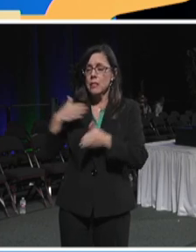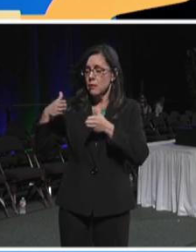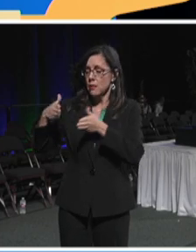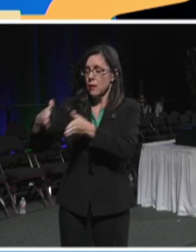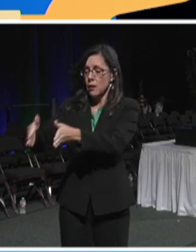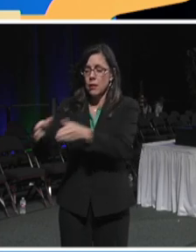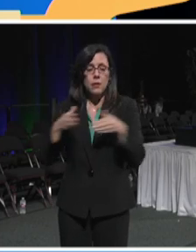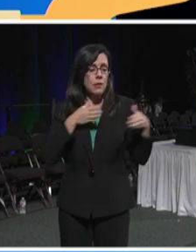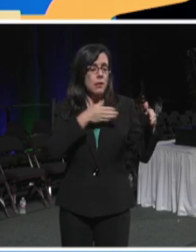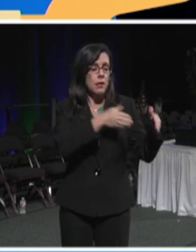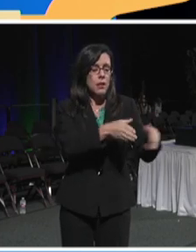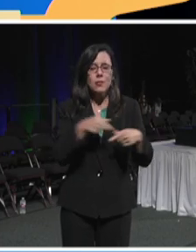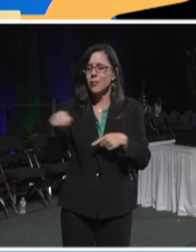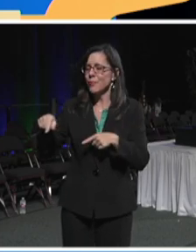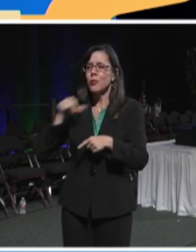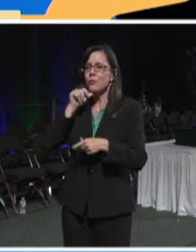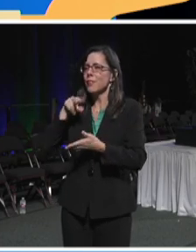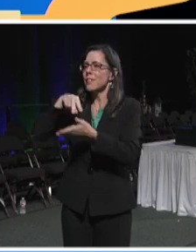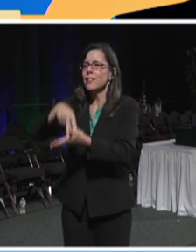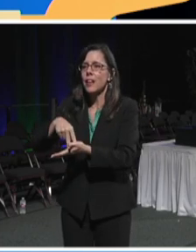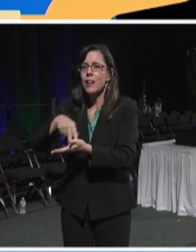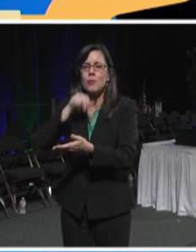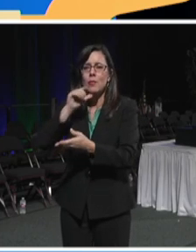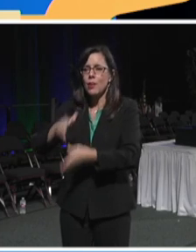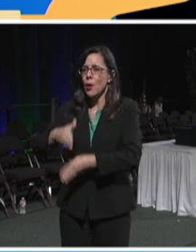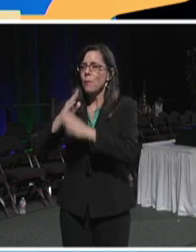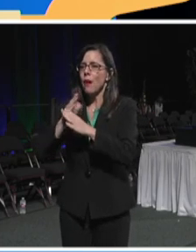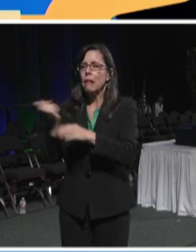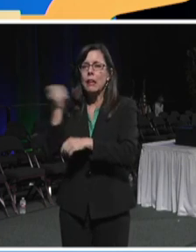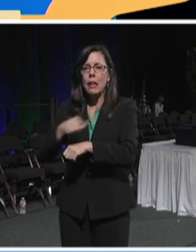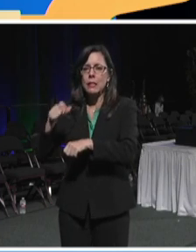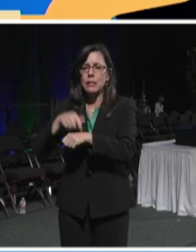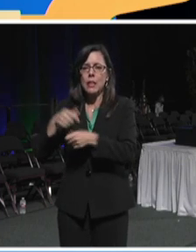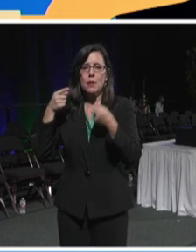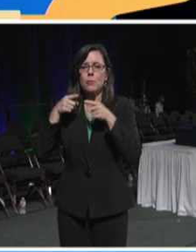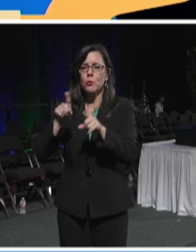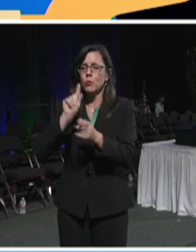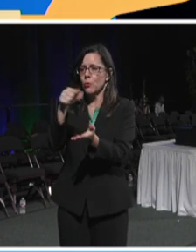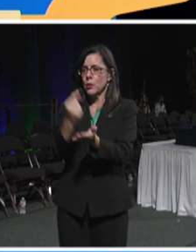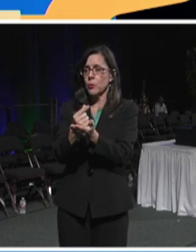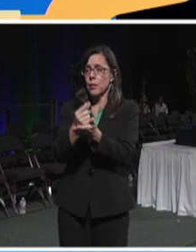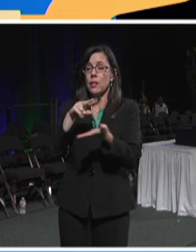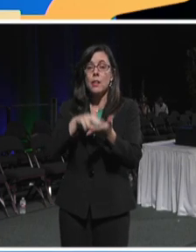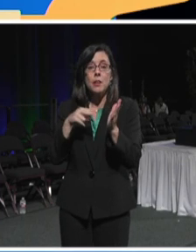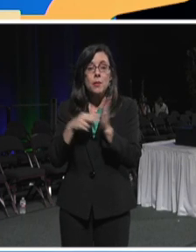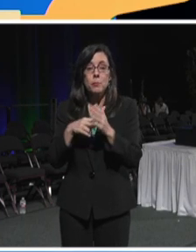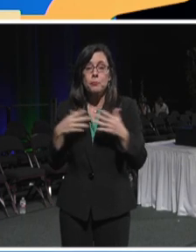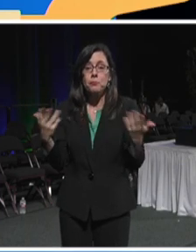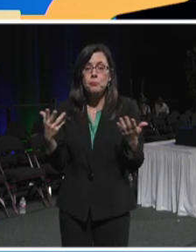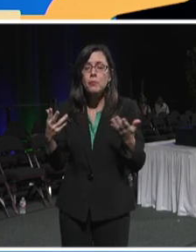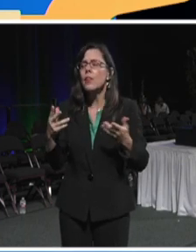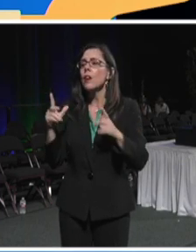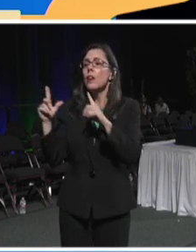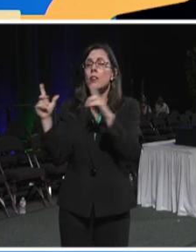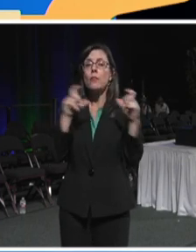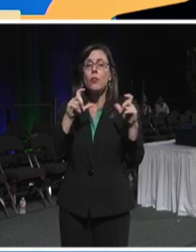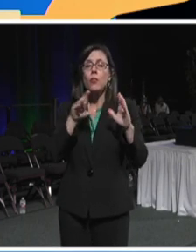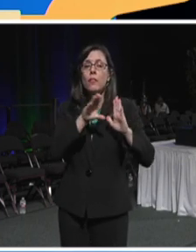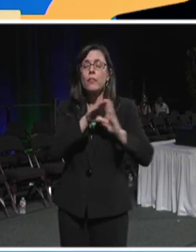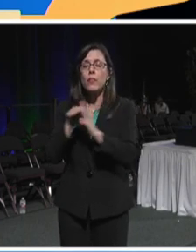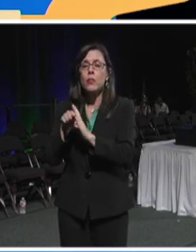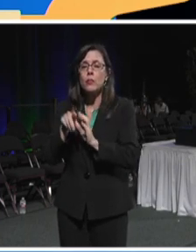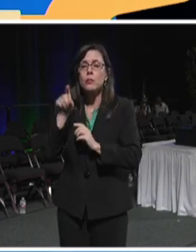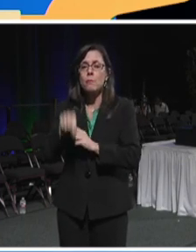in or block any aisle during this ceremony. This means all photographs and videos will need